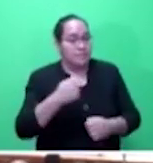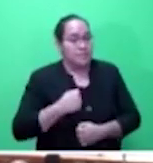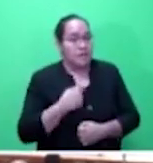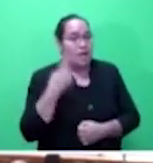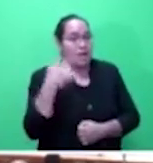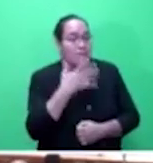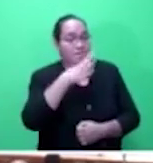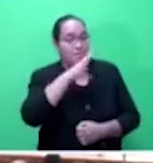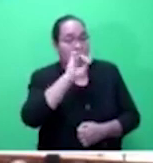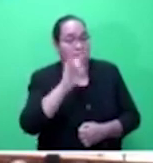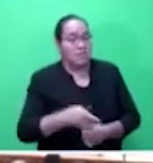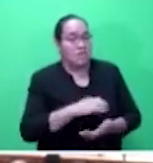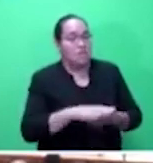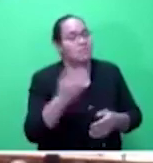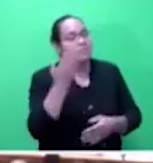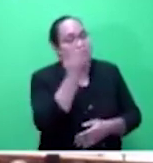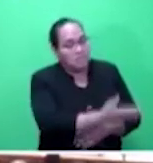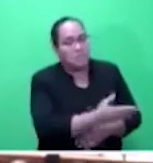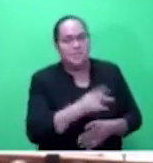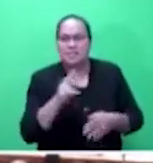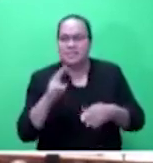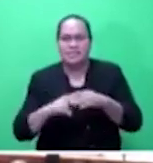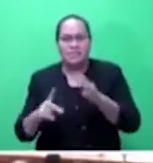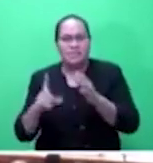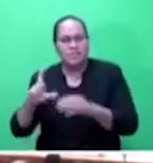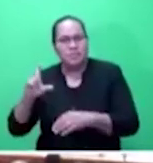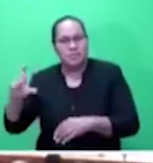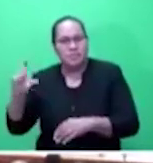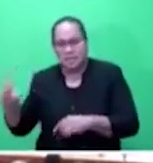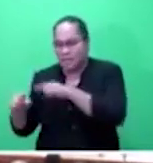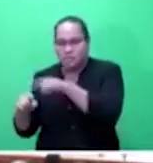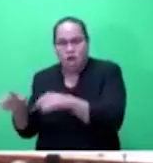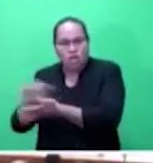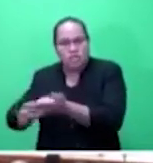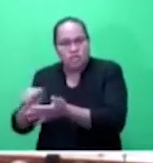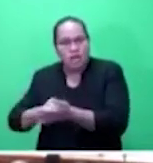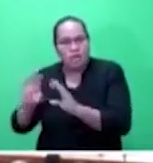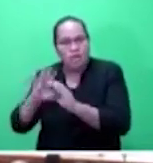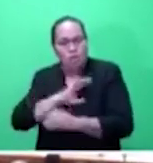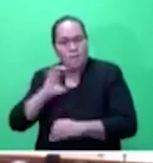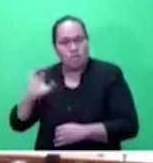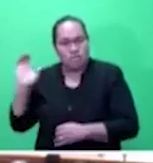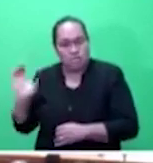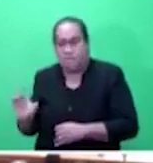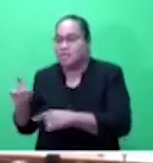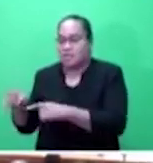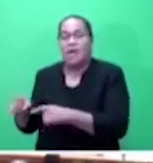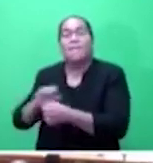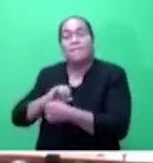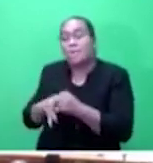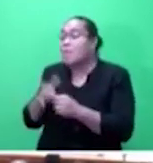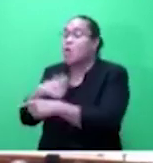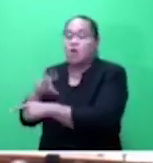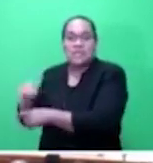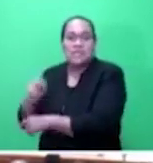and ICCC, of course, the Fijian Competition and Consumer Commission, $100,000, specifically for COVID-19, because they need to go